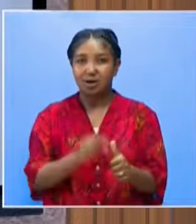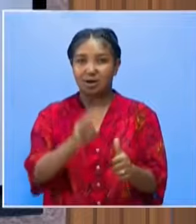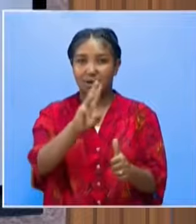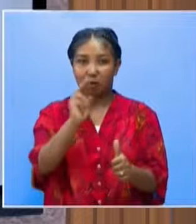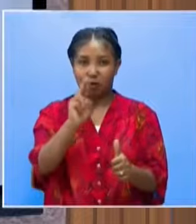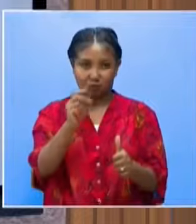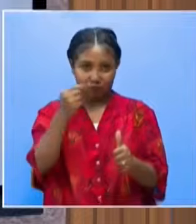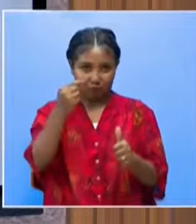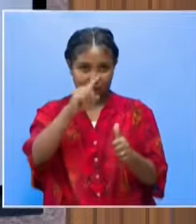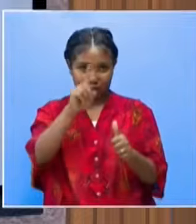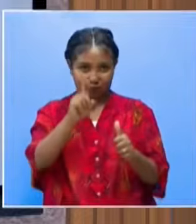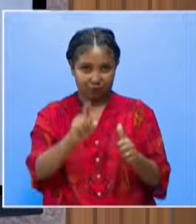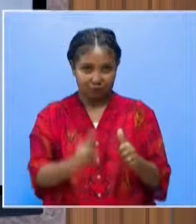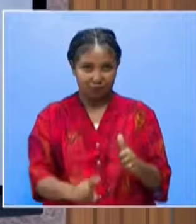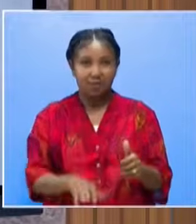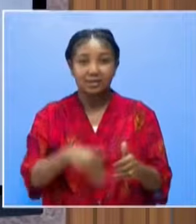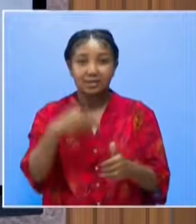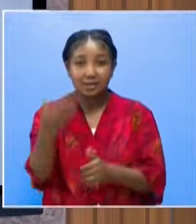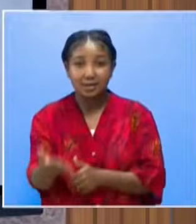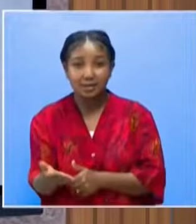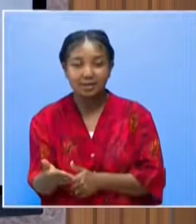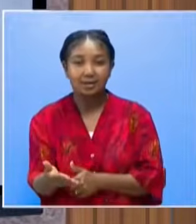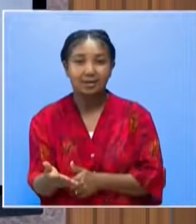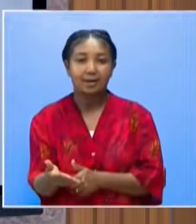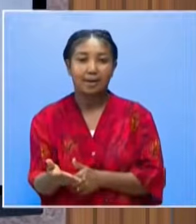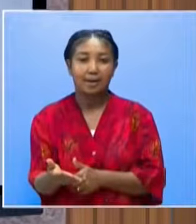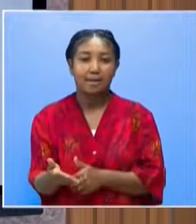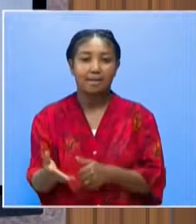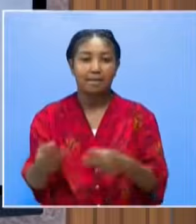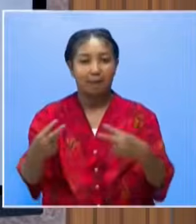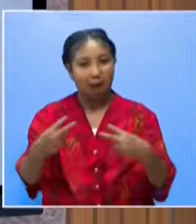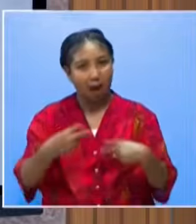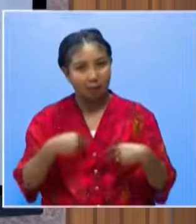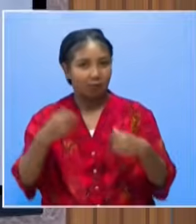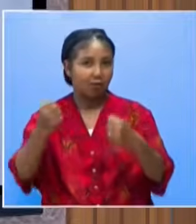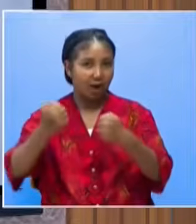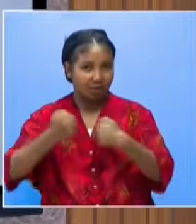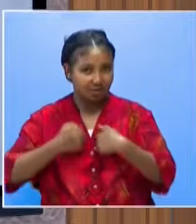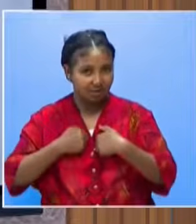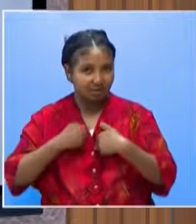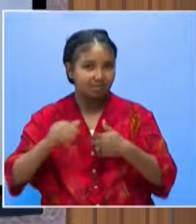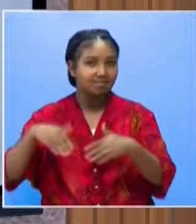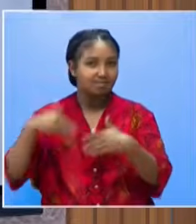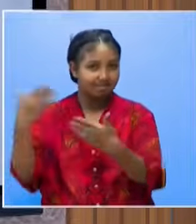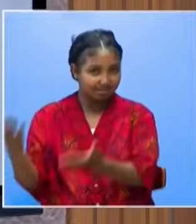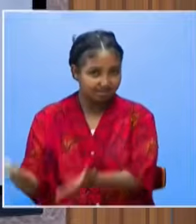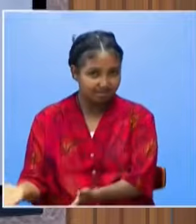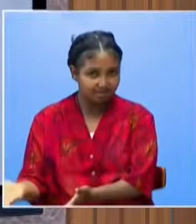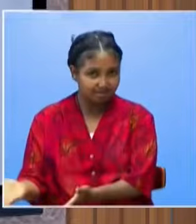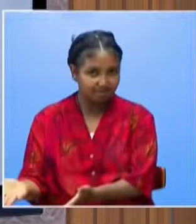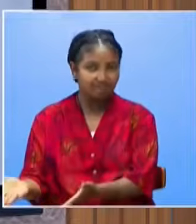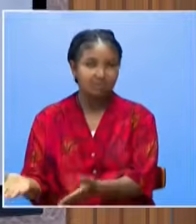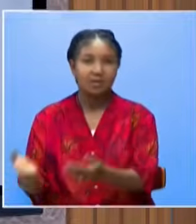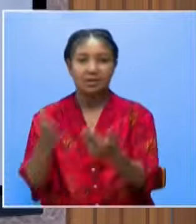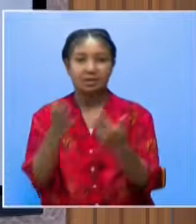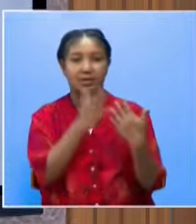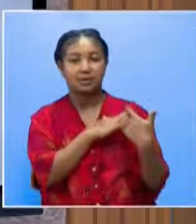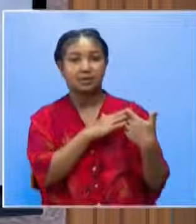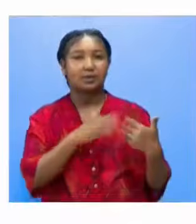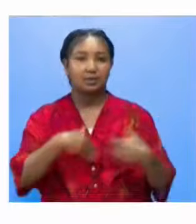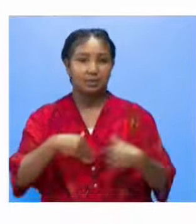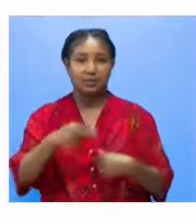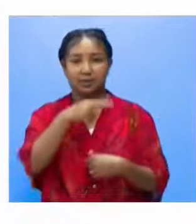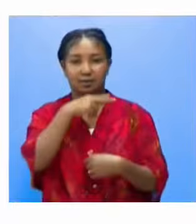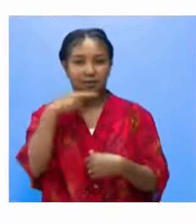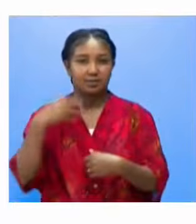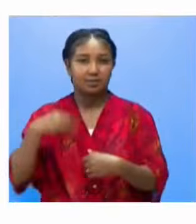WH question, then have or has plus the subject, then plus the